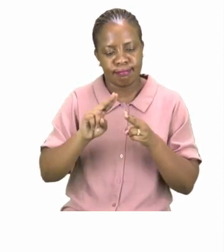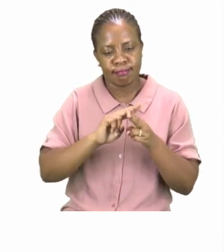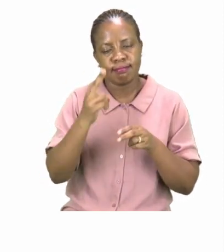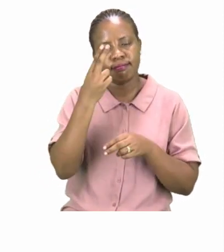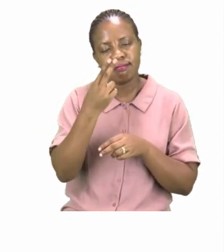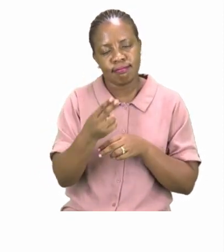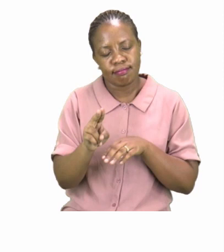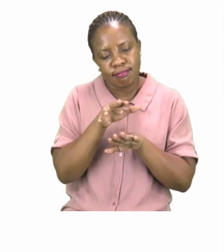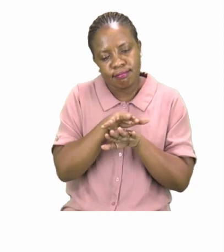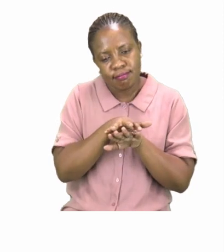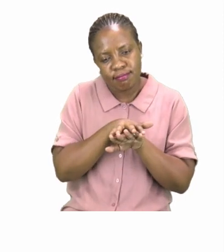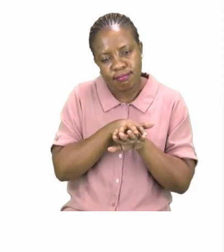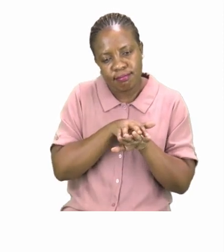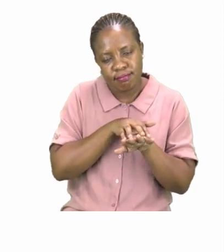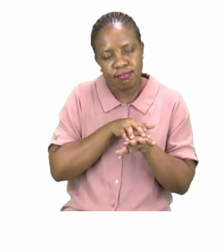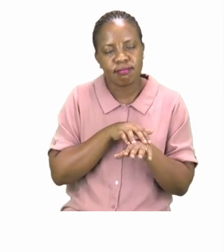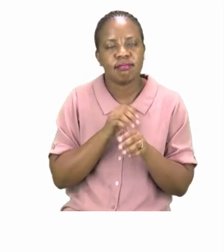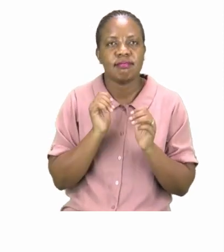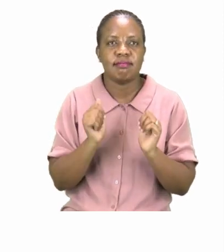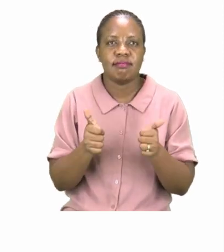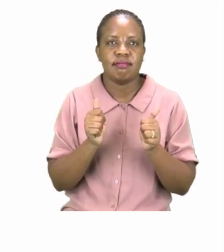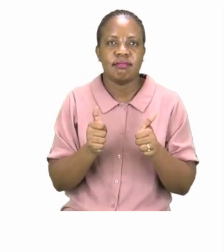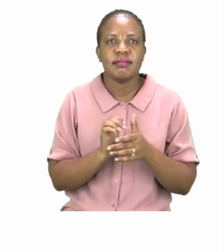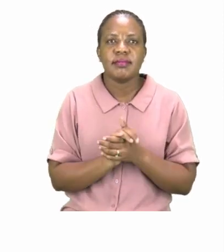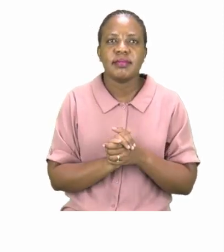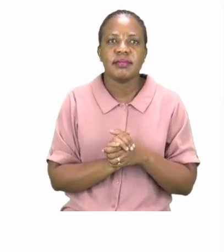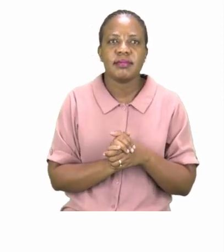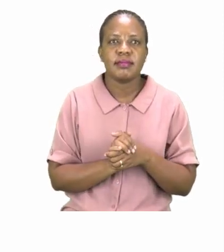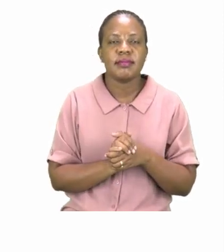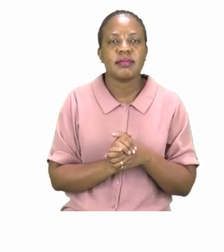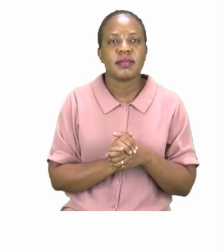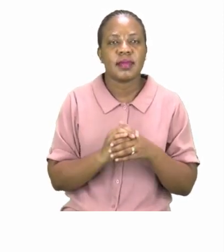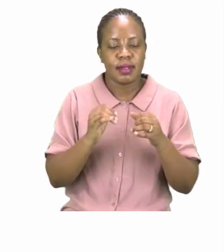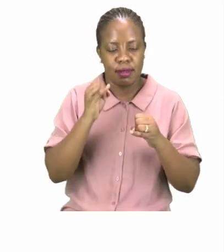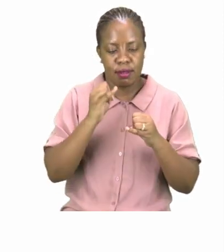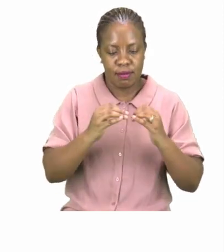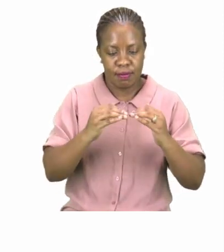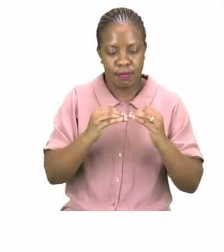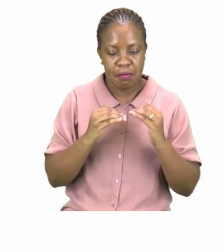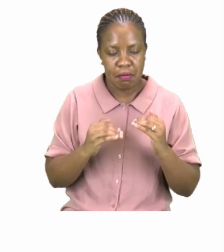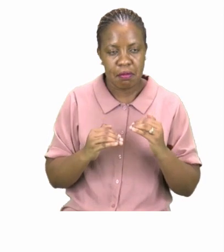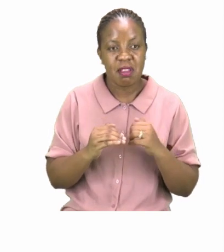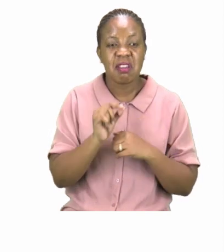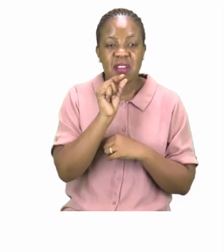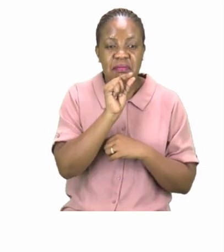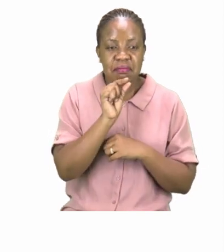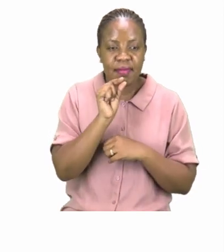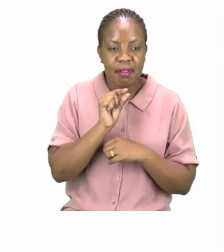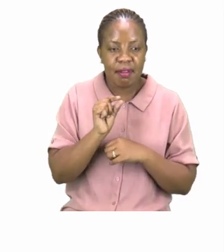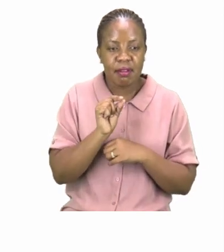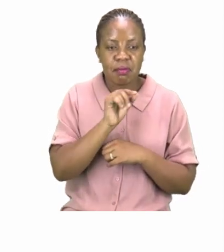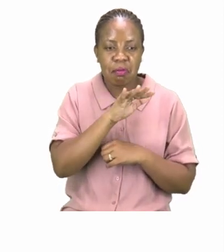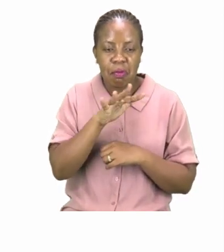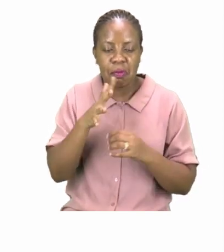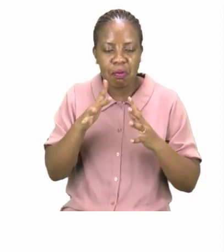Then the last thing that you will do is to unscramble the words so that we have the